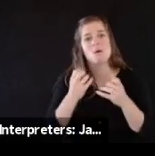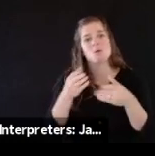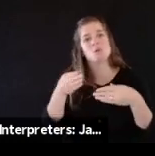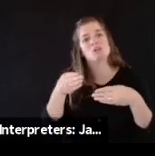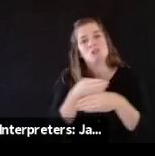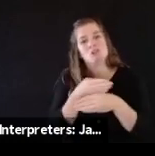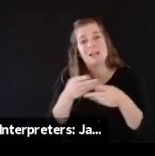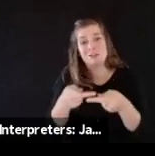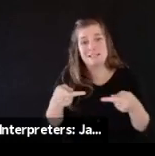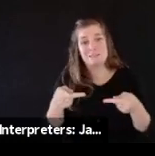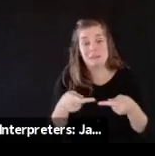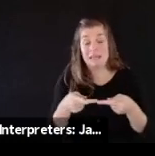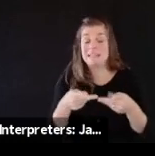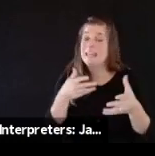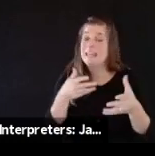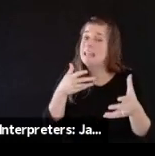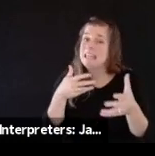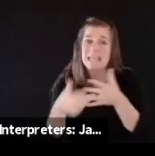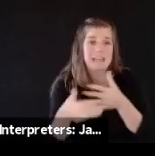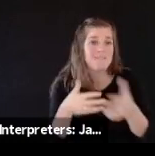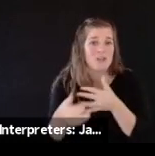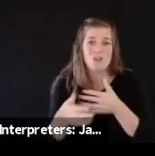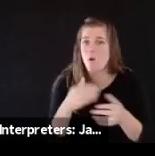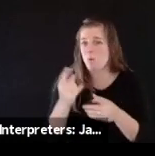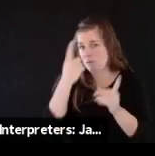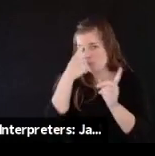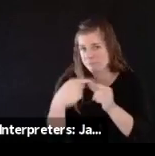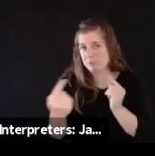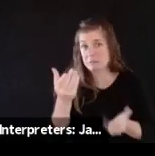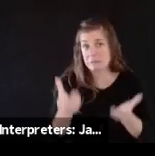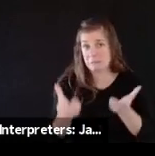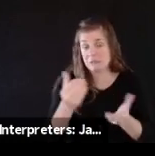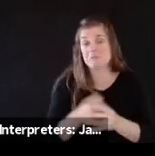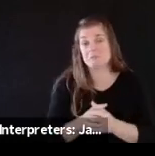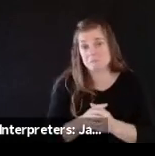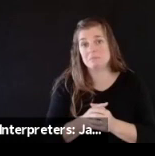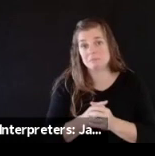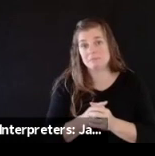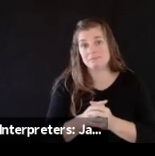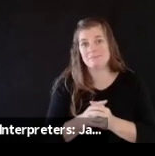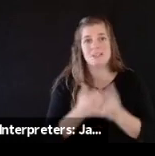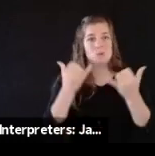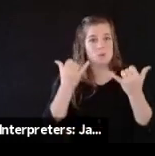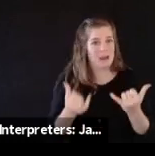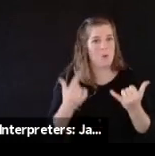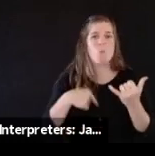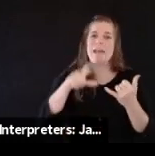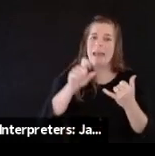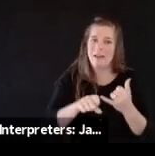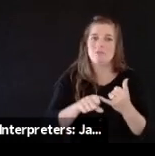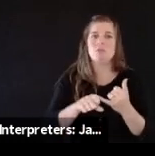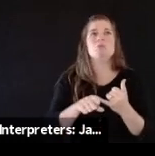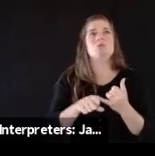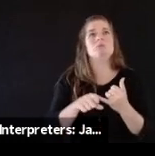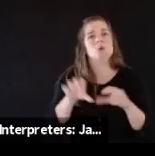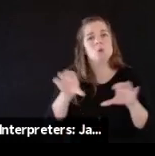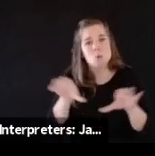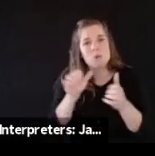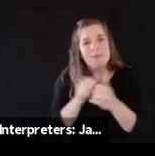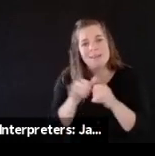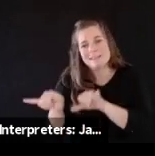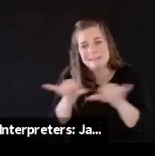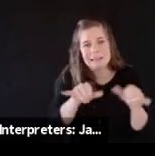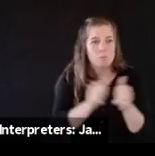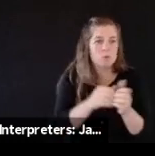even in the face of disagreement. And that's what we are having to cultivate with our students, so that